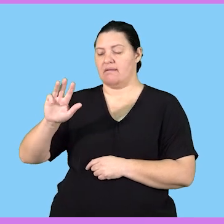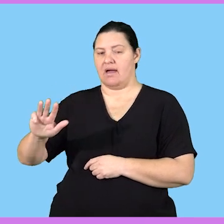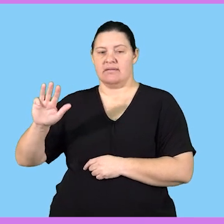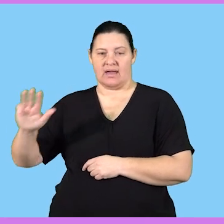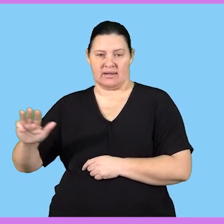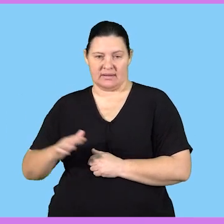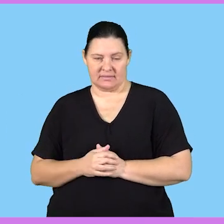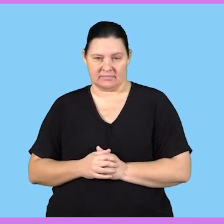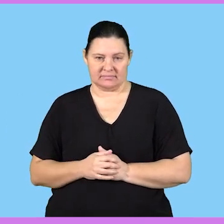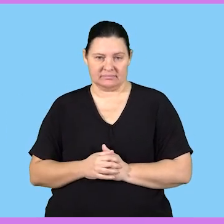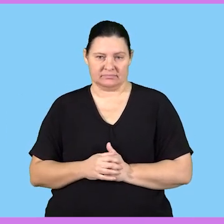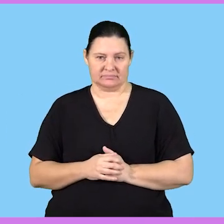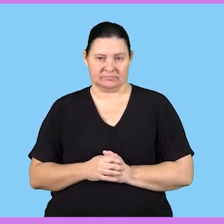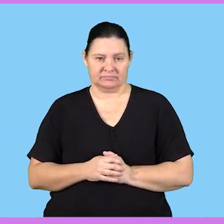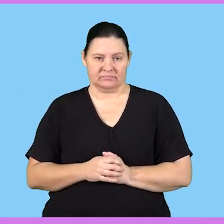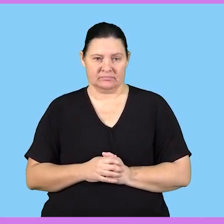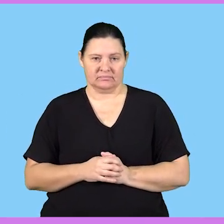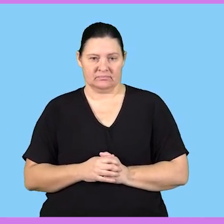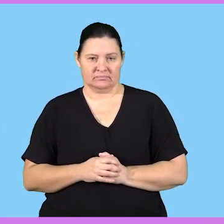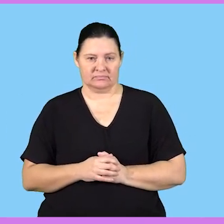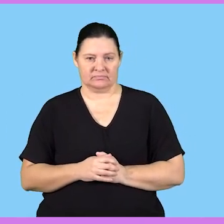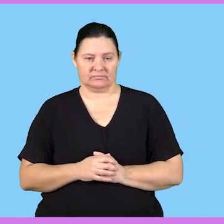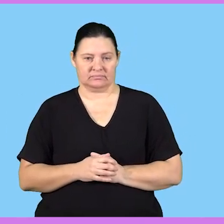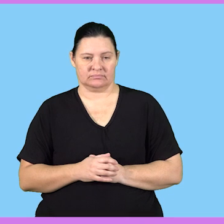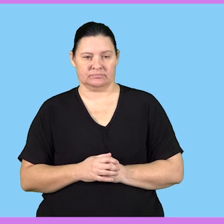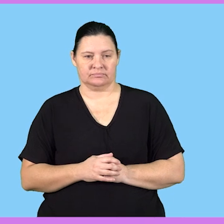by the conversion factor here of